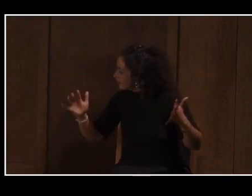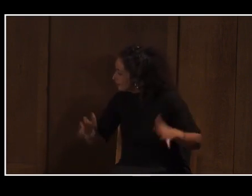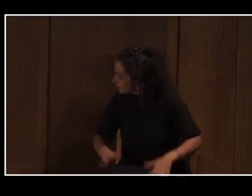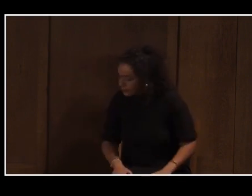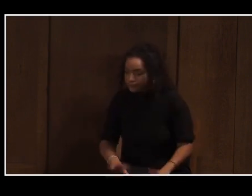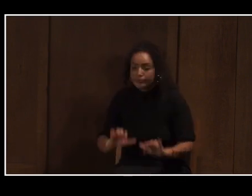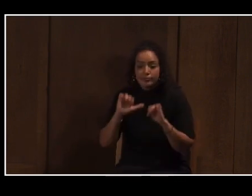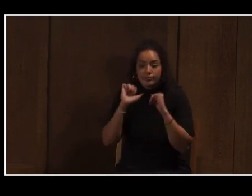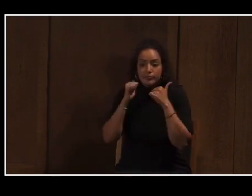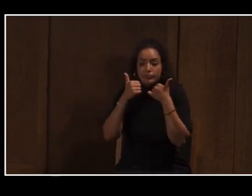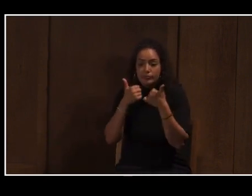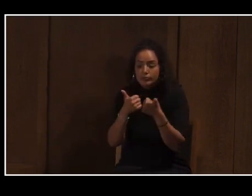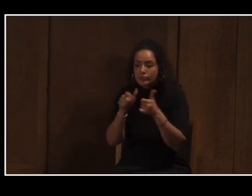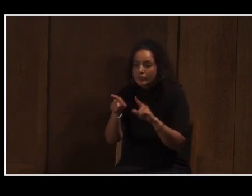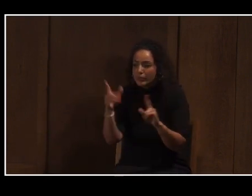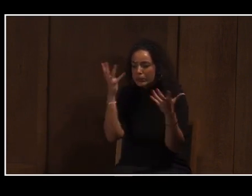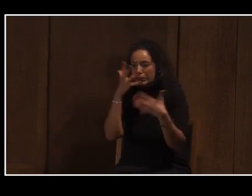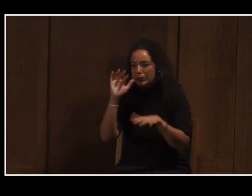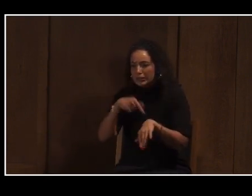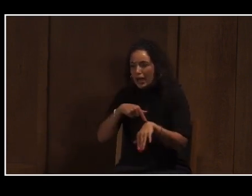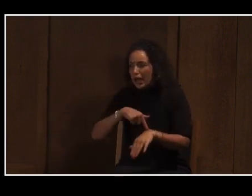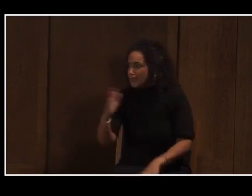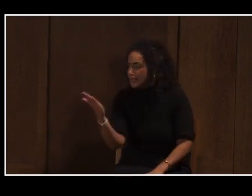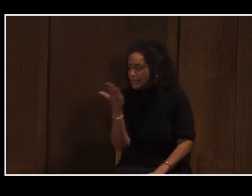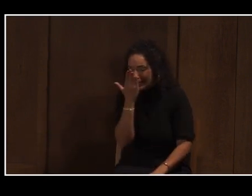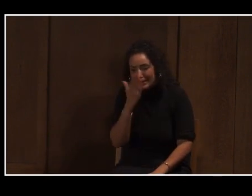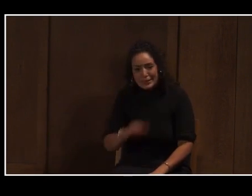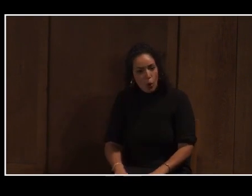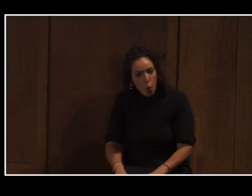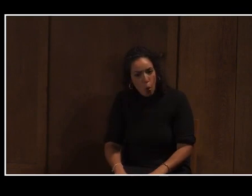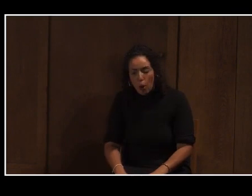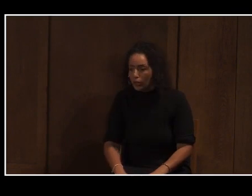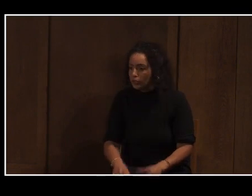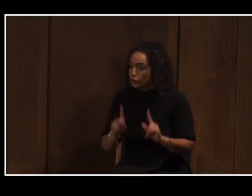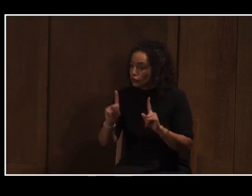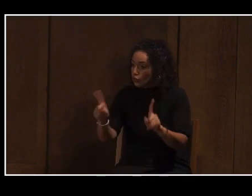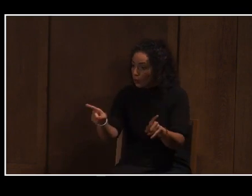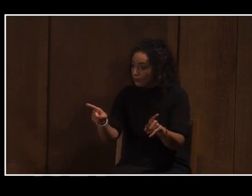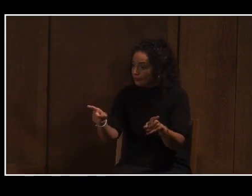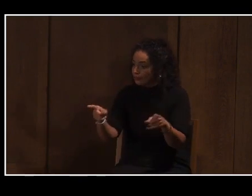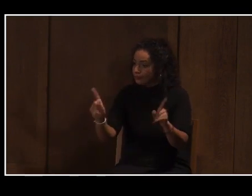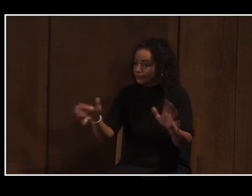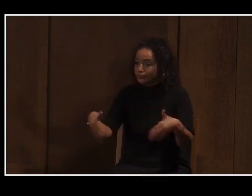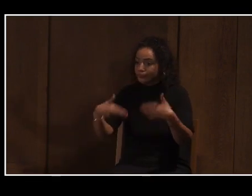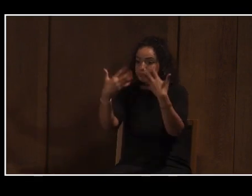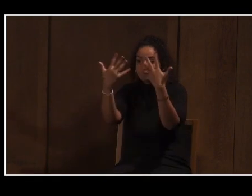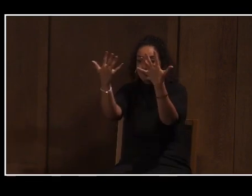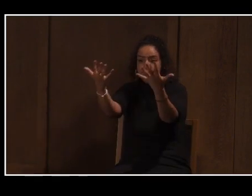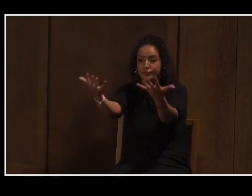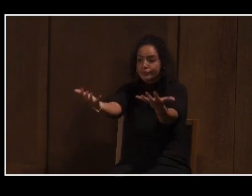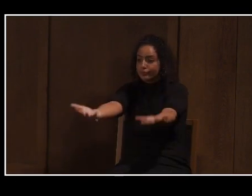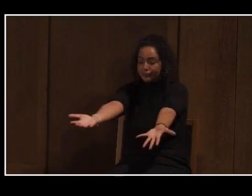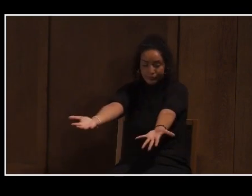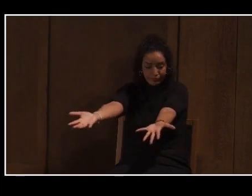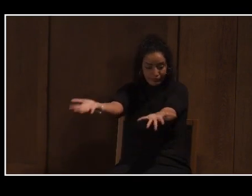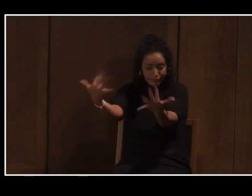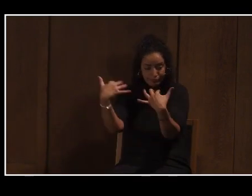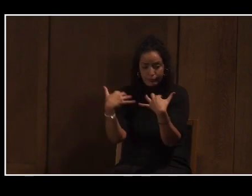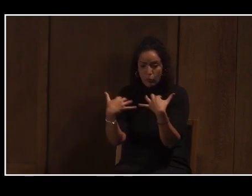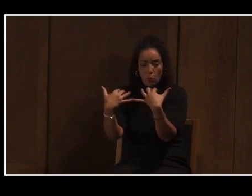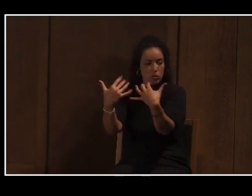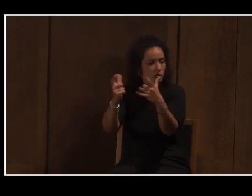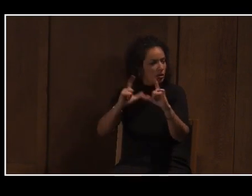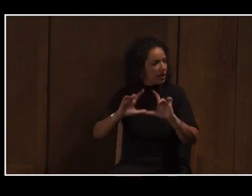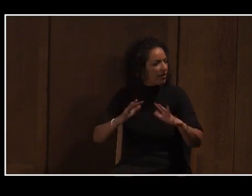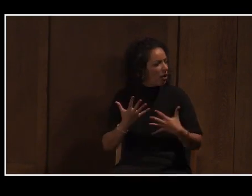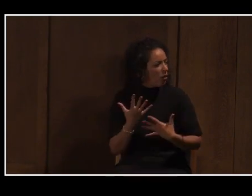yeah. Okay, I'm just a bit concerned about time, so I'm going to open this up because I think, yes, if